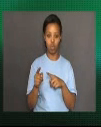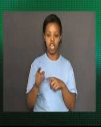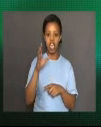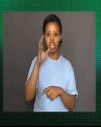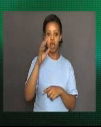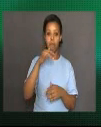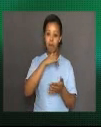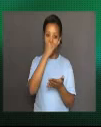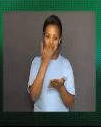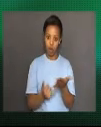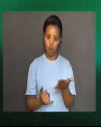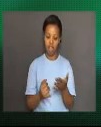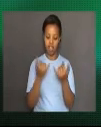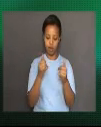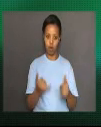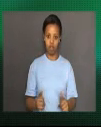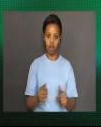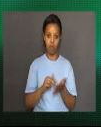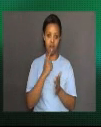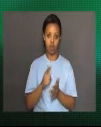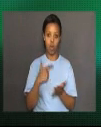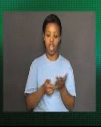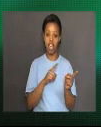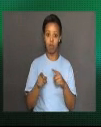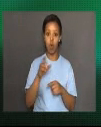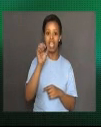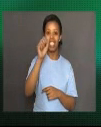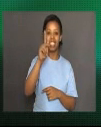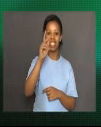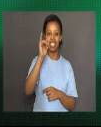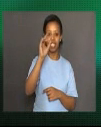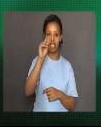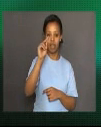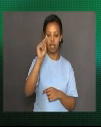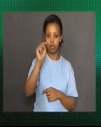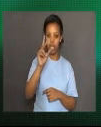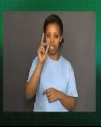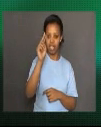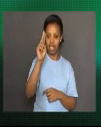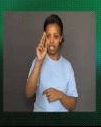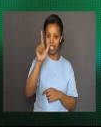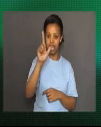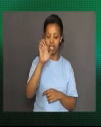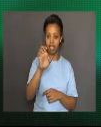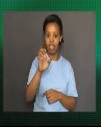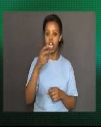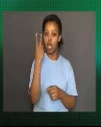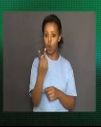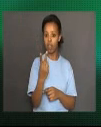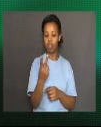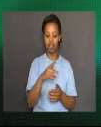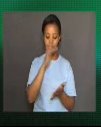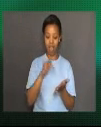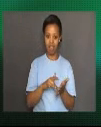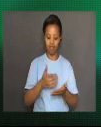equatorial plane that bisects the spindle. The chromosomes are independently